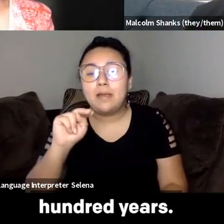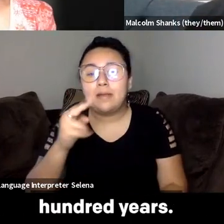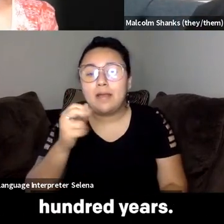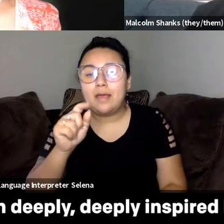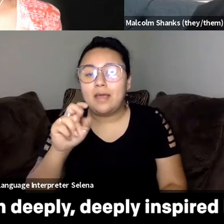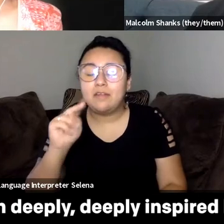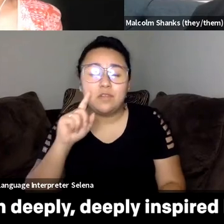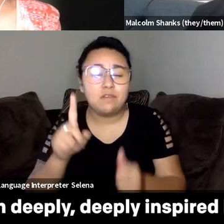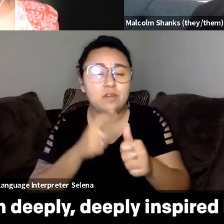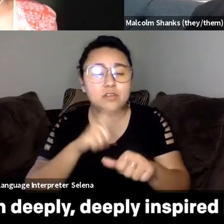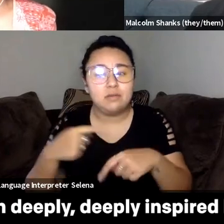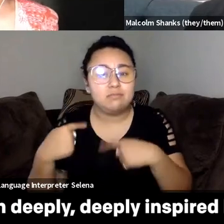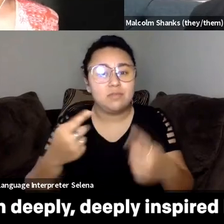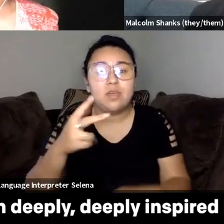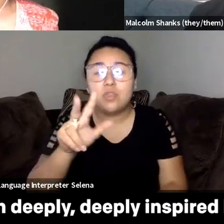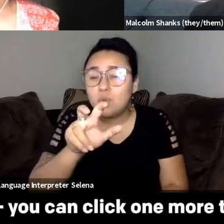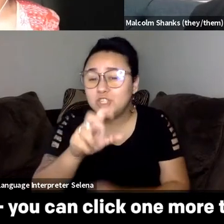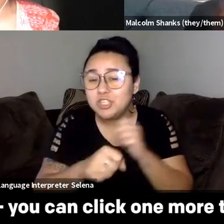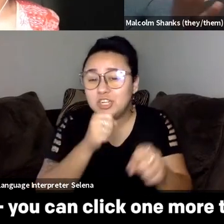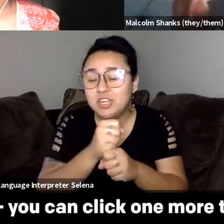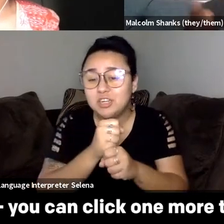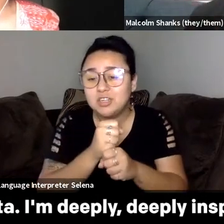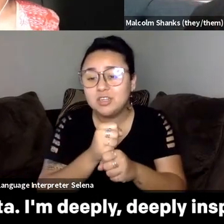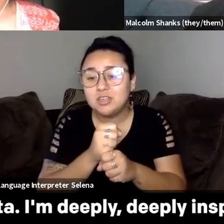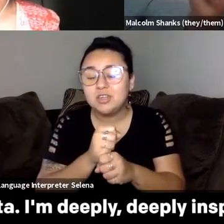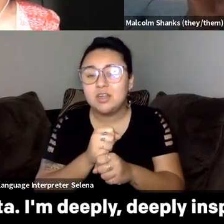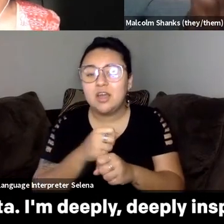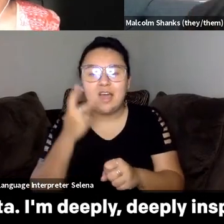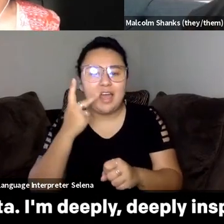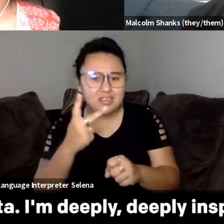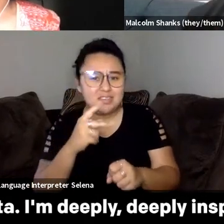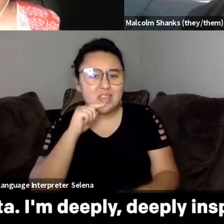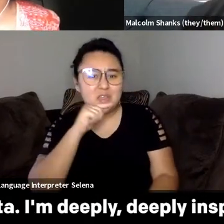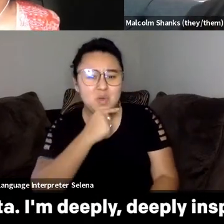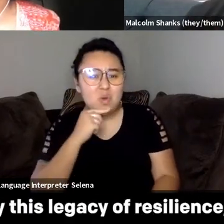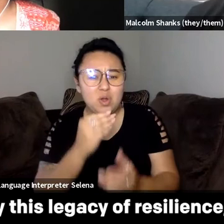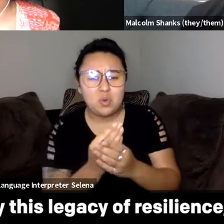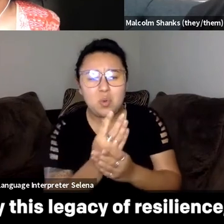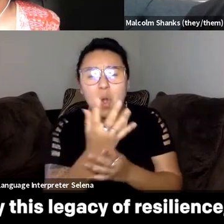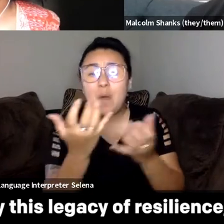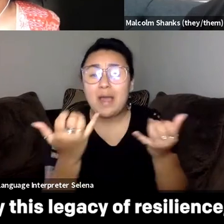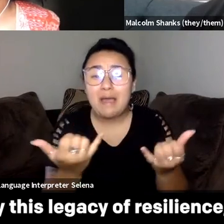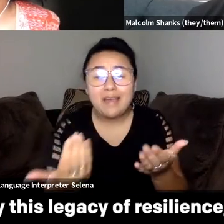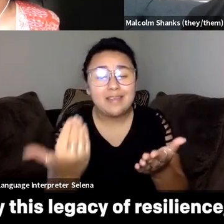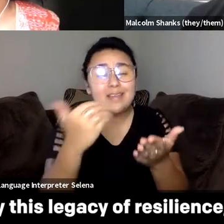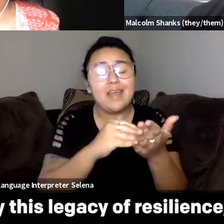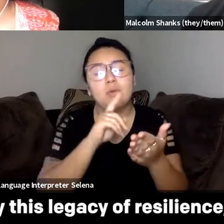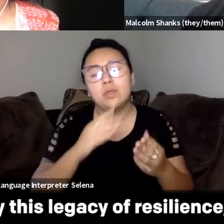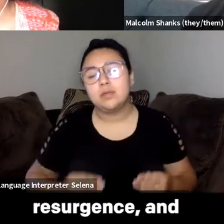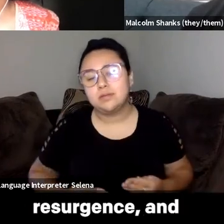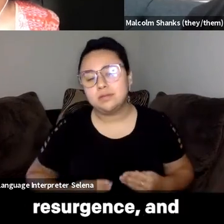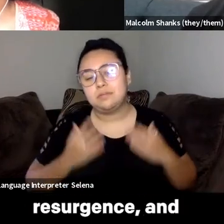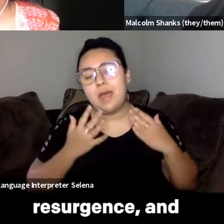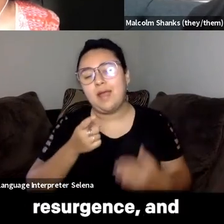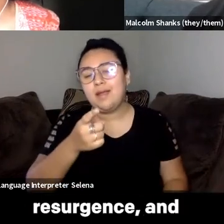300 years. I am deeply, deeply inspired by that. You can click one more time, Shweta. I'm deeply, deeply inspired by this